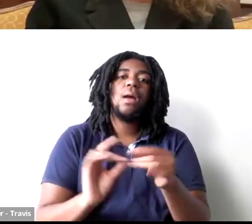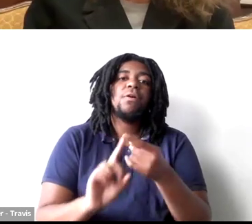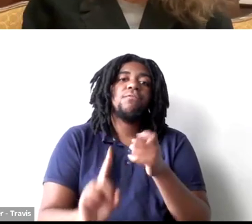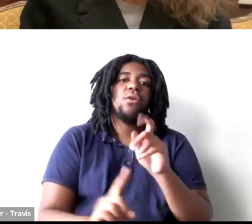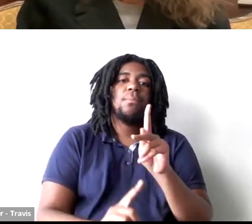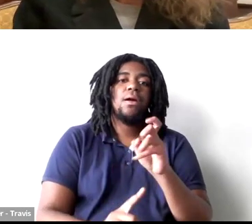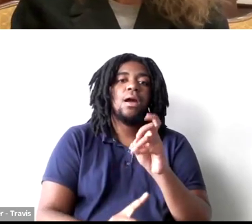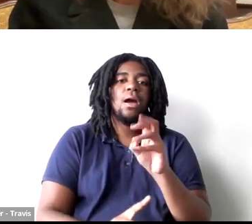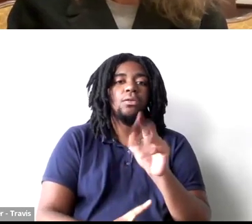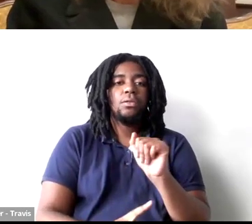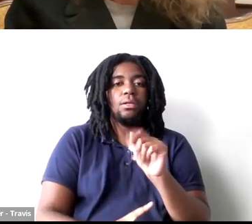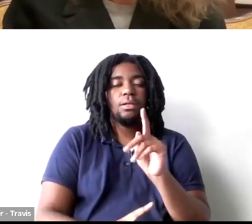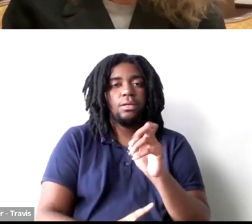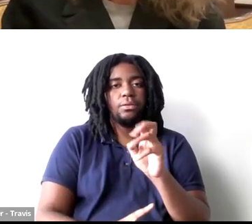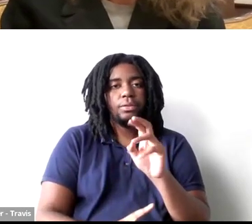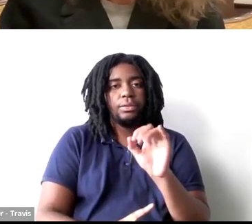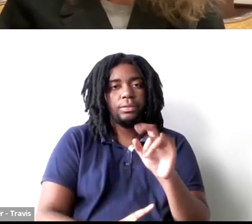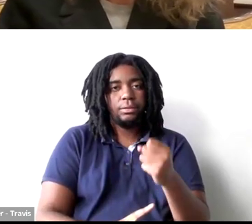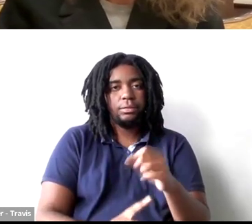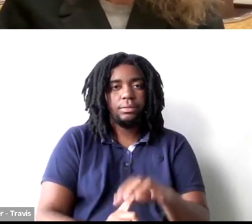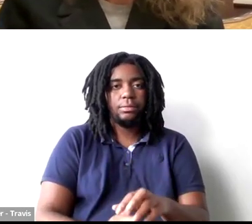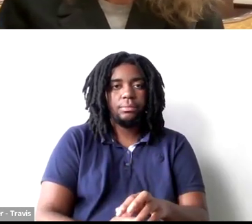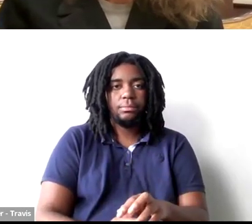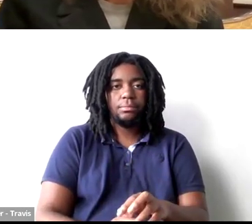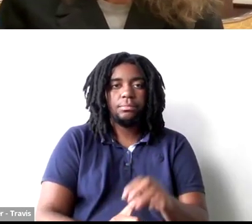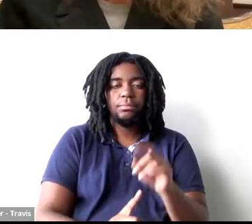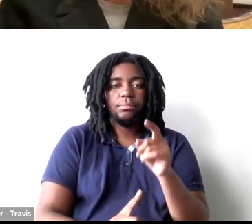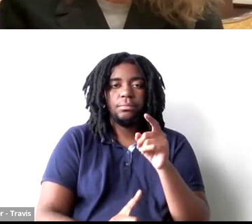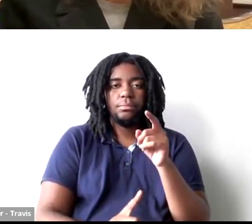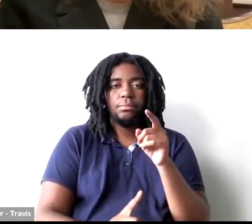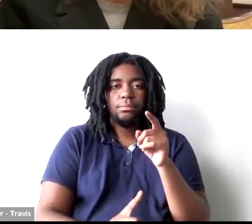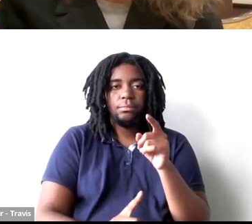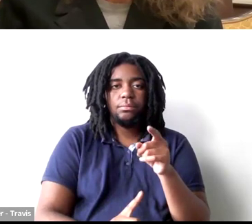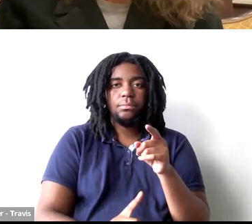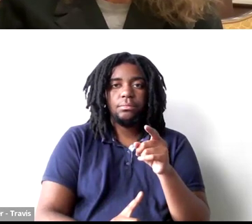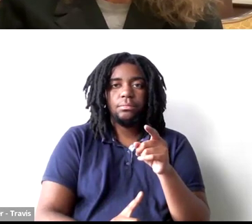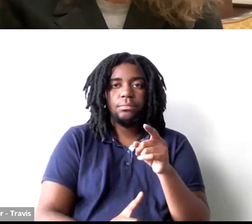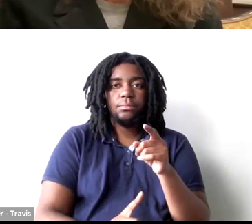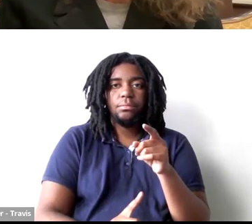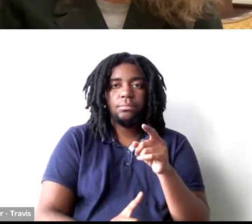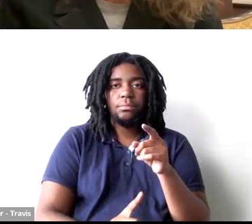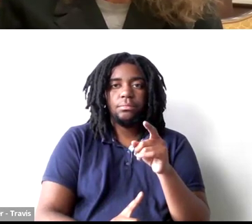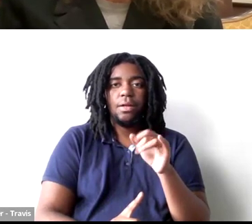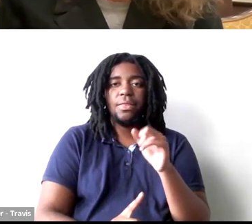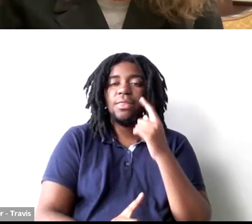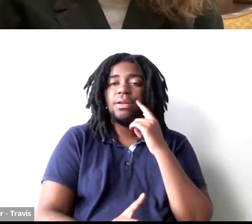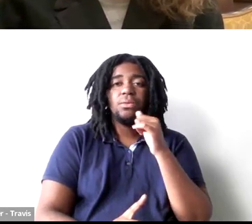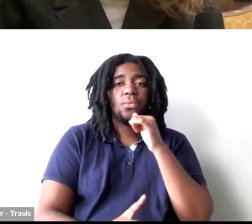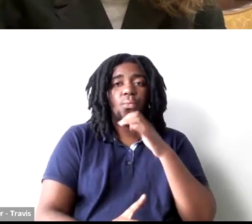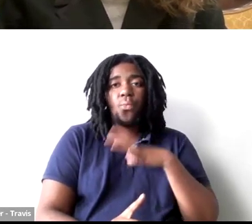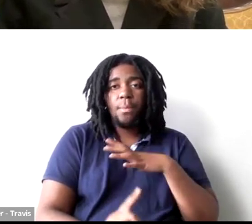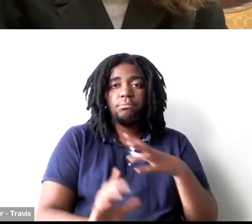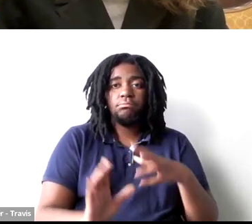itinerant Martha Ann Honeywell who performed at Peale's Museum. And I think she appears in Joan